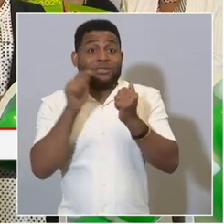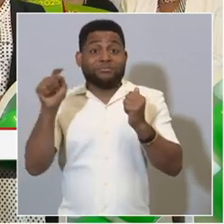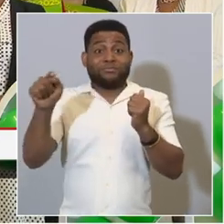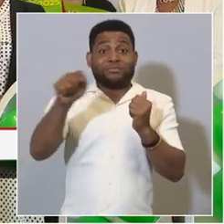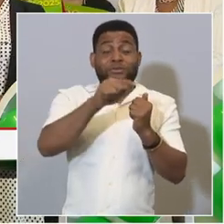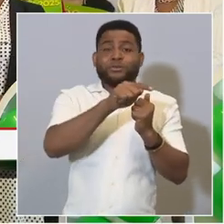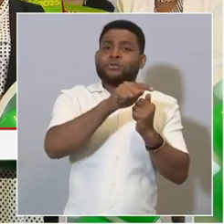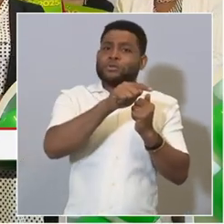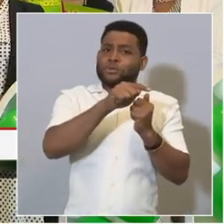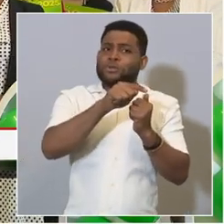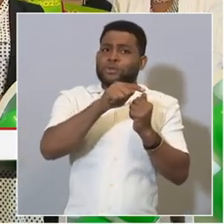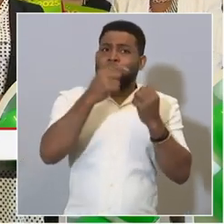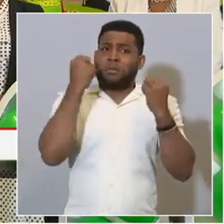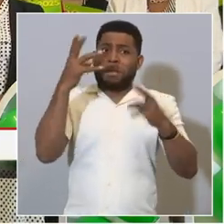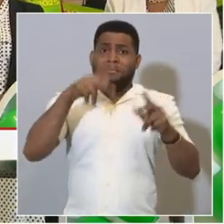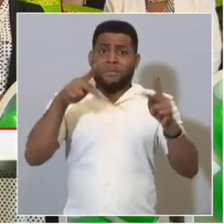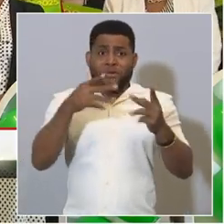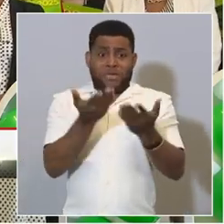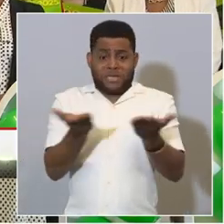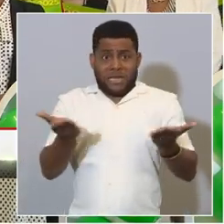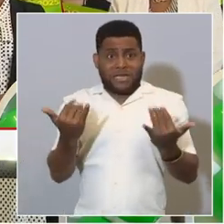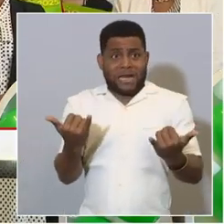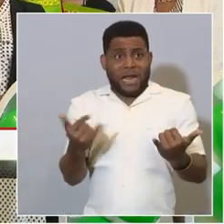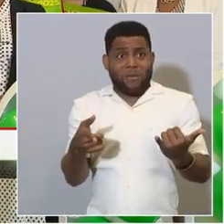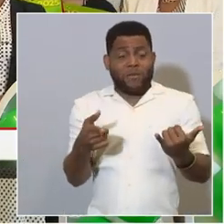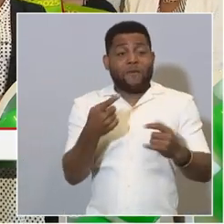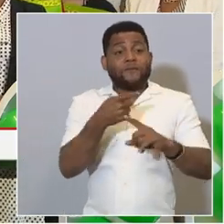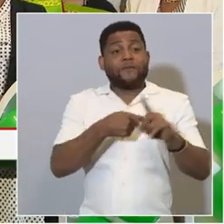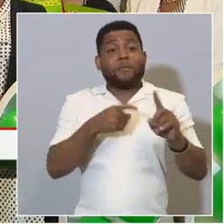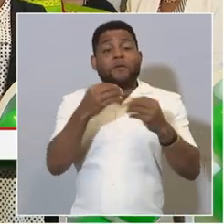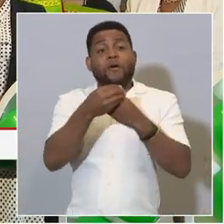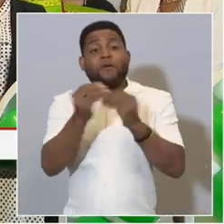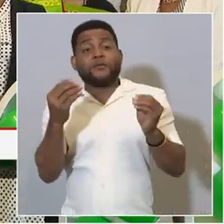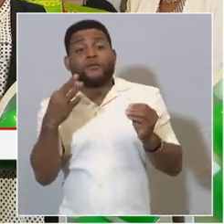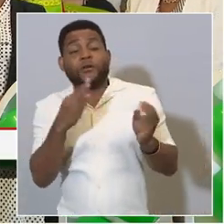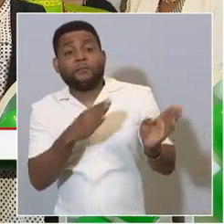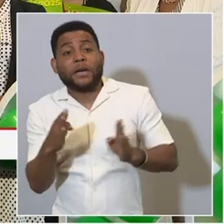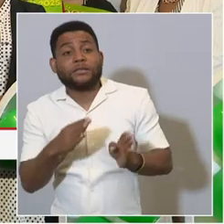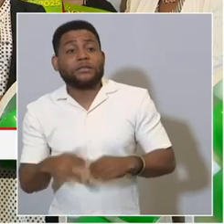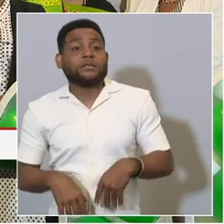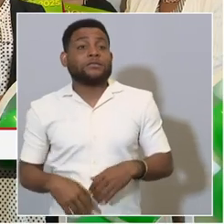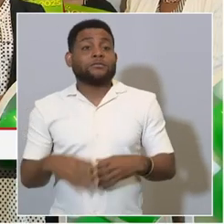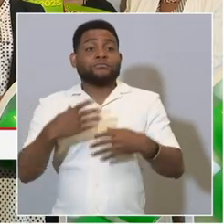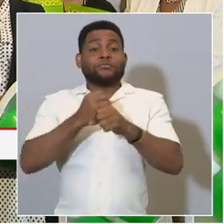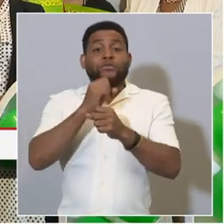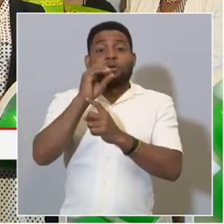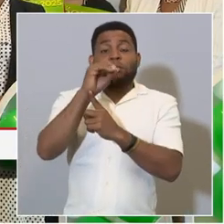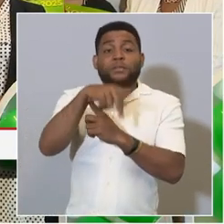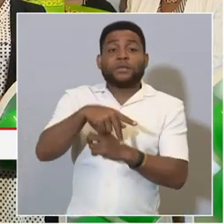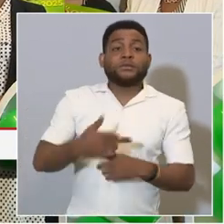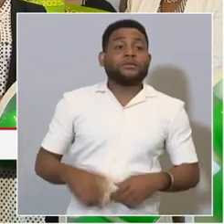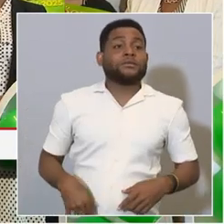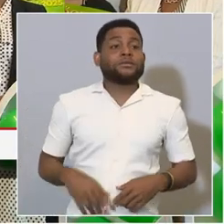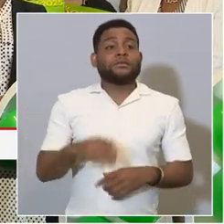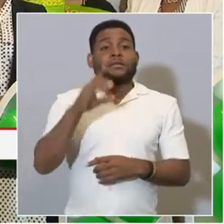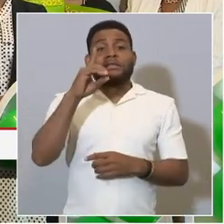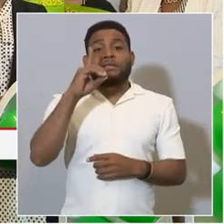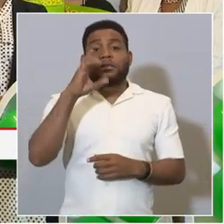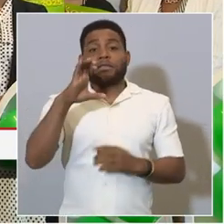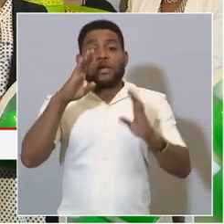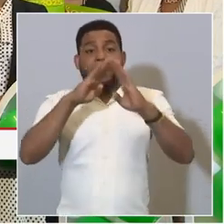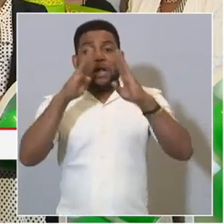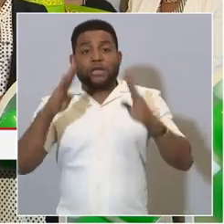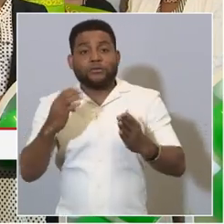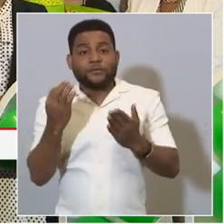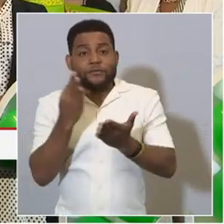sitting here representing the Office of Planning, representing DC Housing Finance Agency, and representing all the leadership